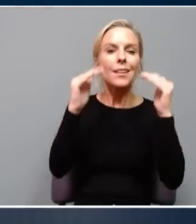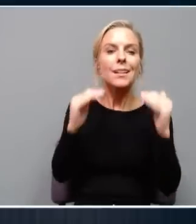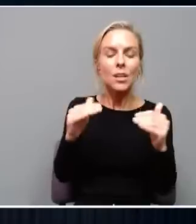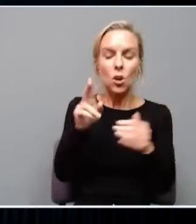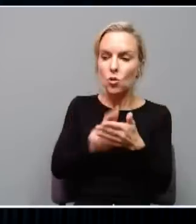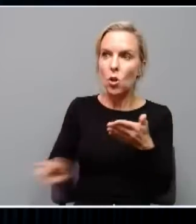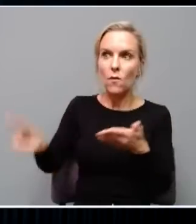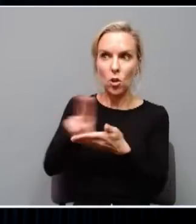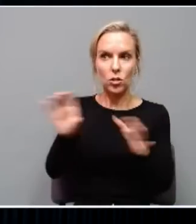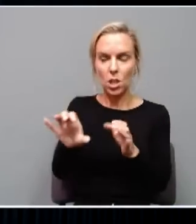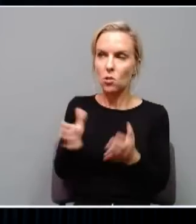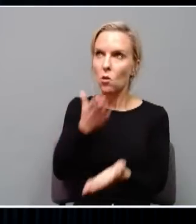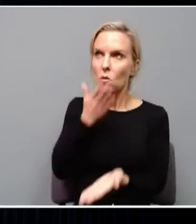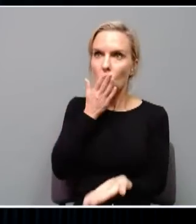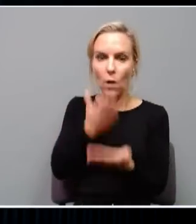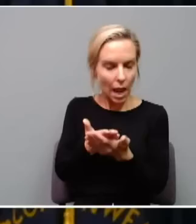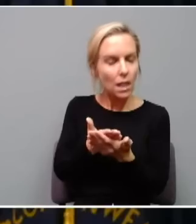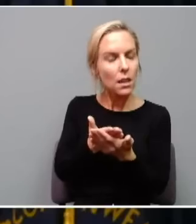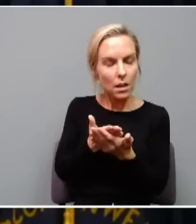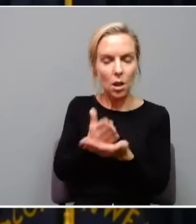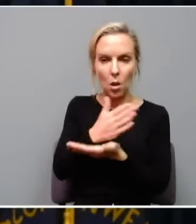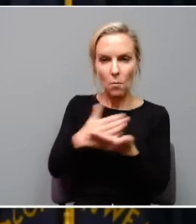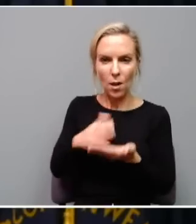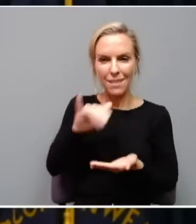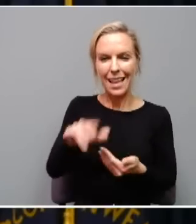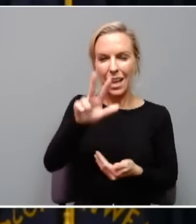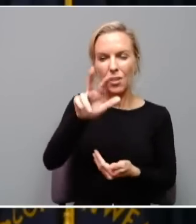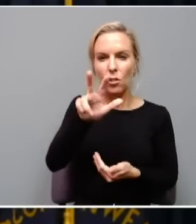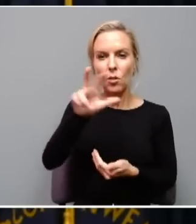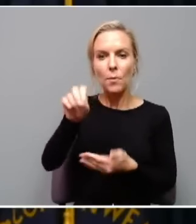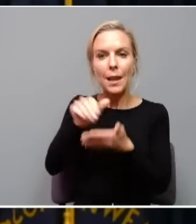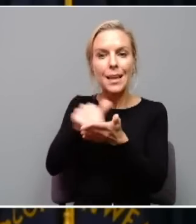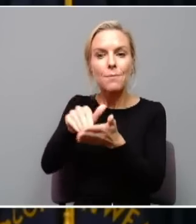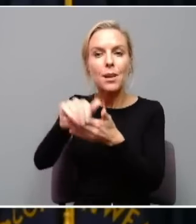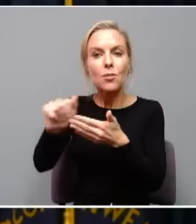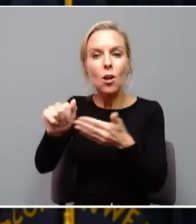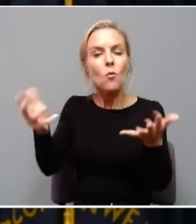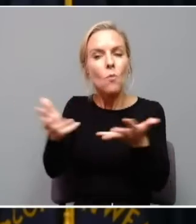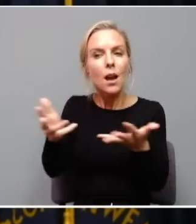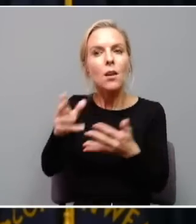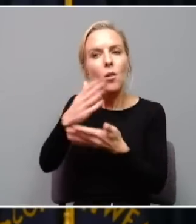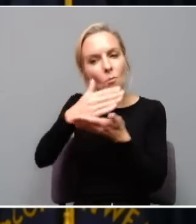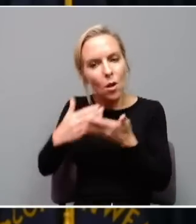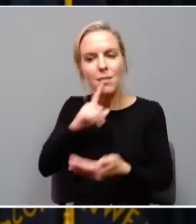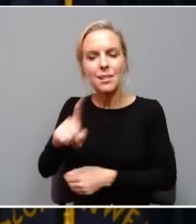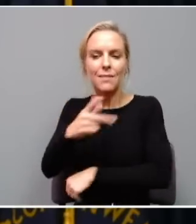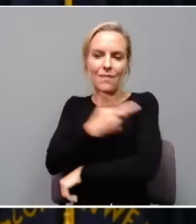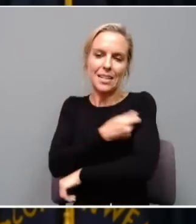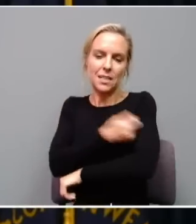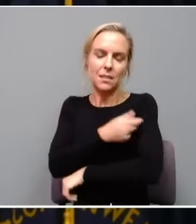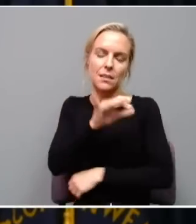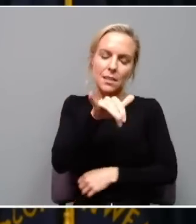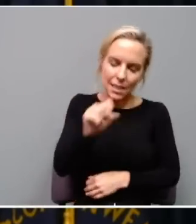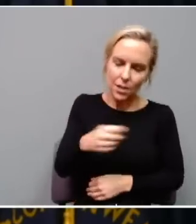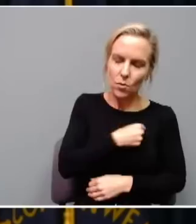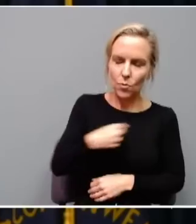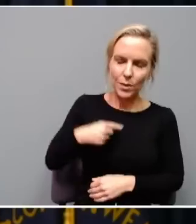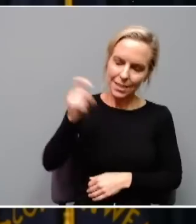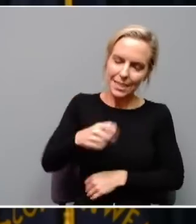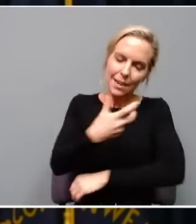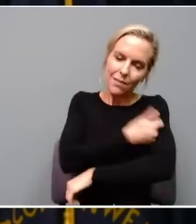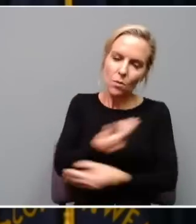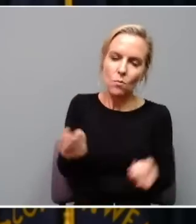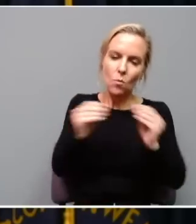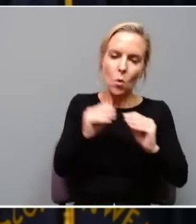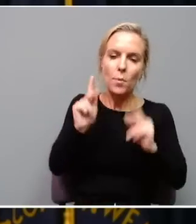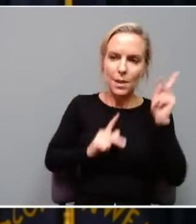well that are a part of that $330 million are vaccinations. Yes, we need to vaccinate more people.